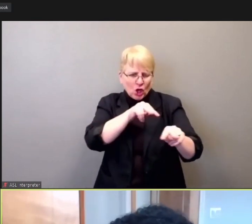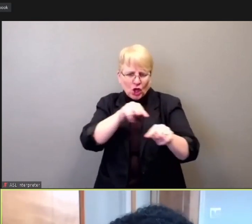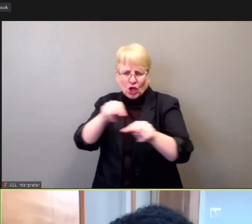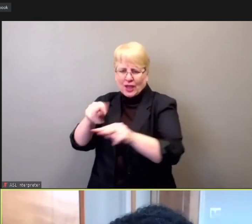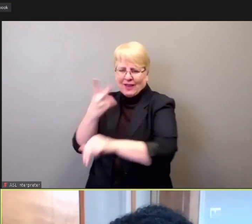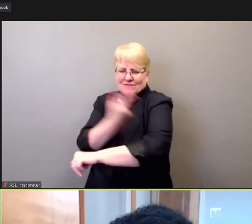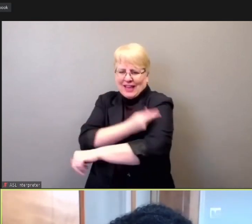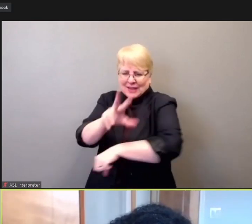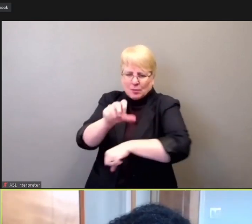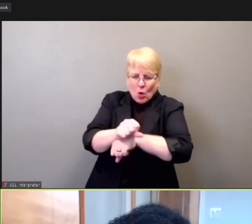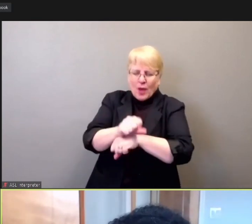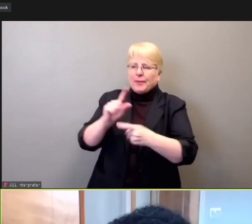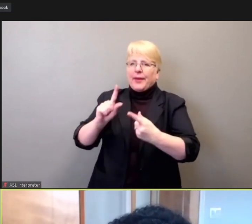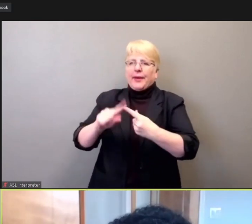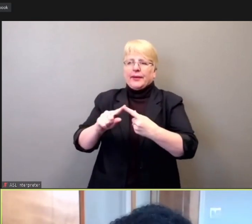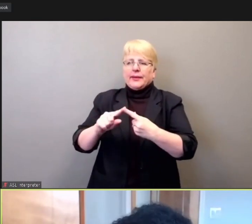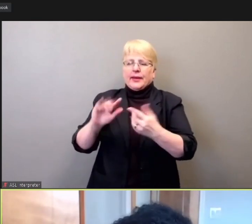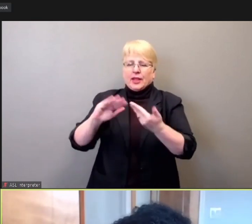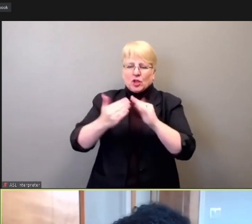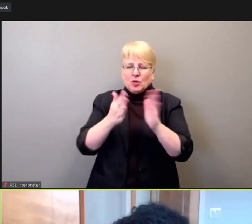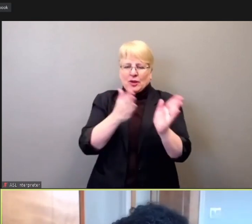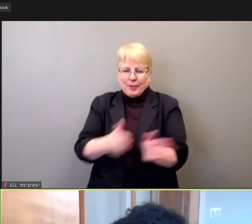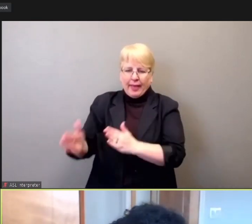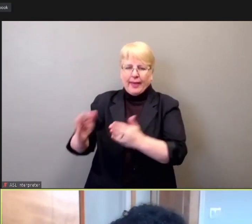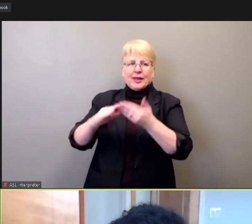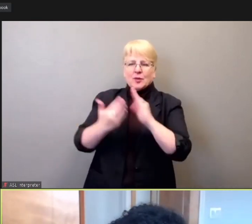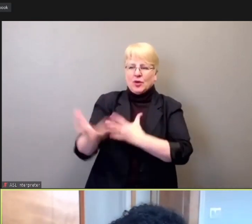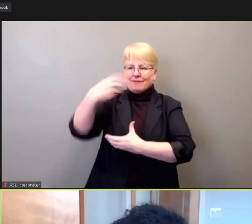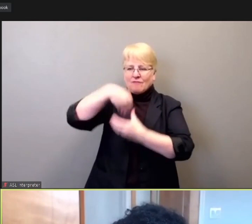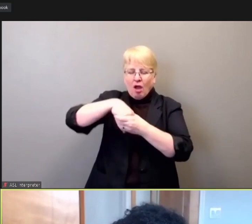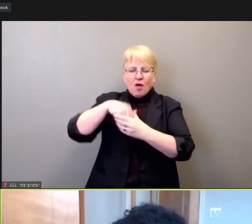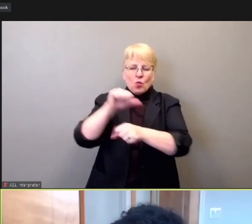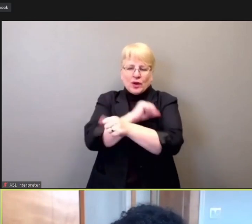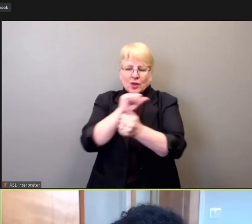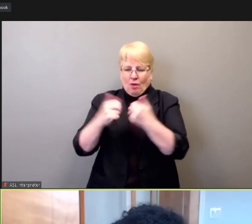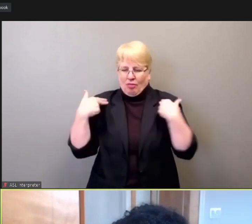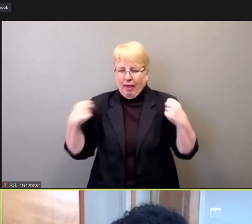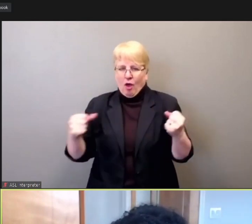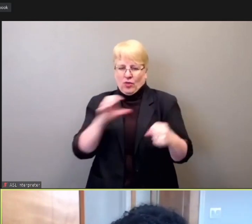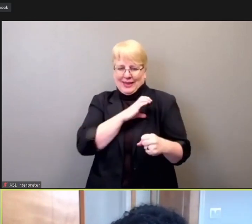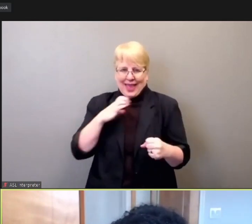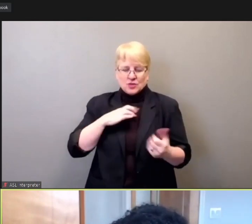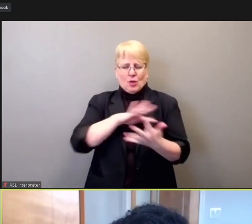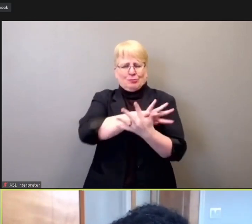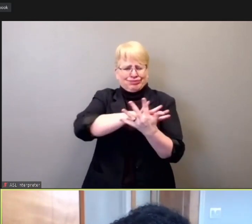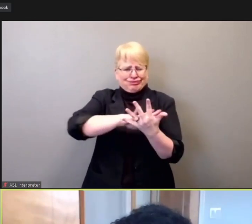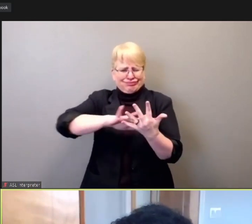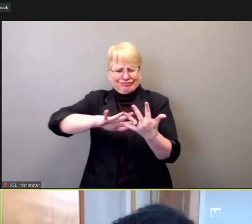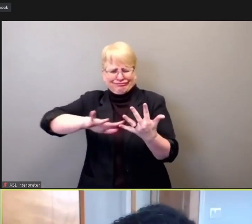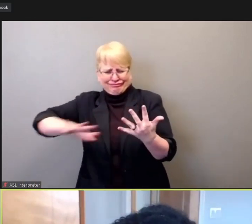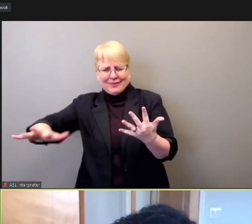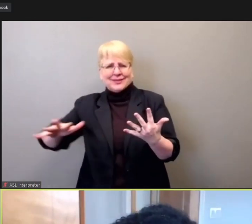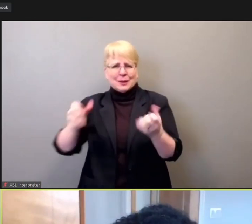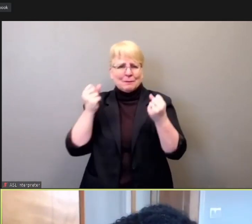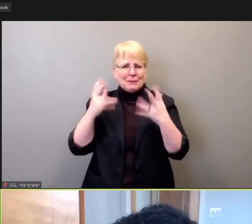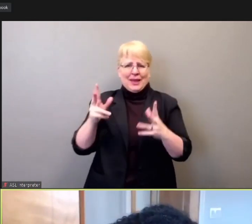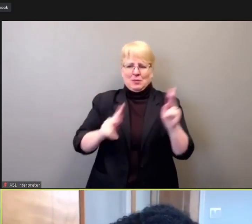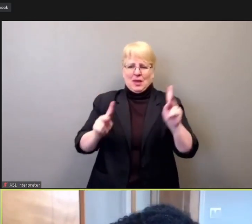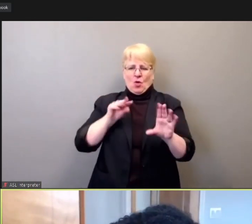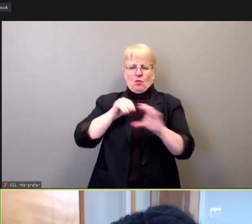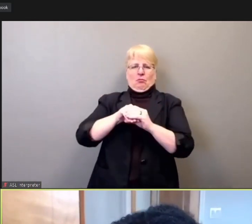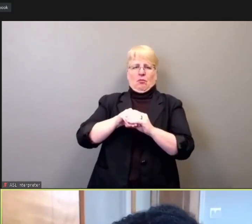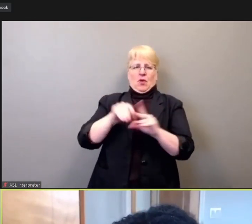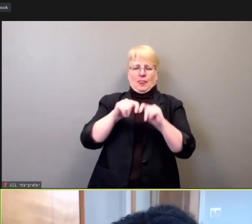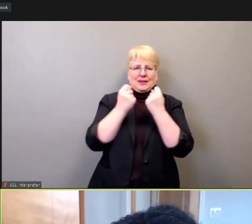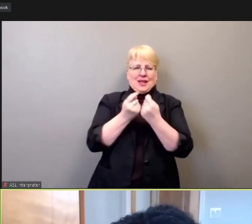community engagement, community plans, working with health councils. So I have a large team that's working on vaccine equity to address